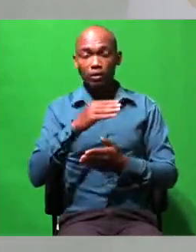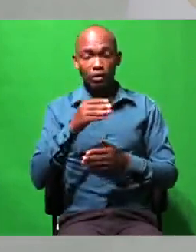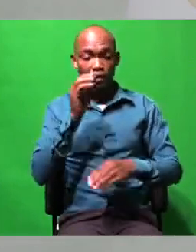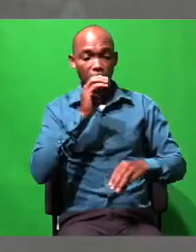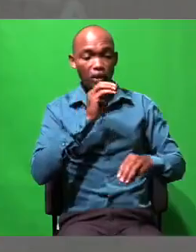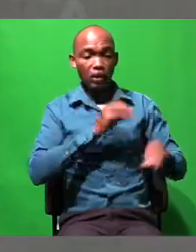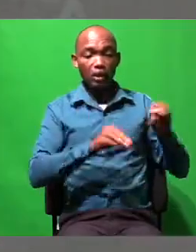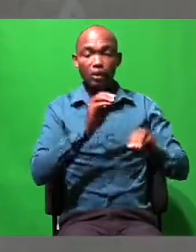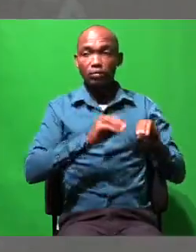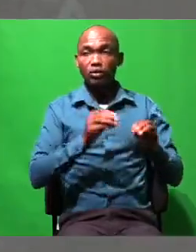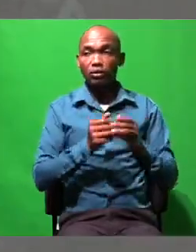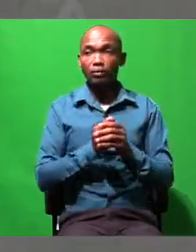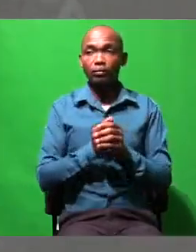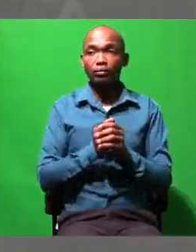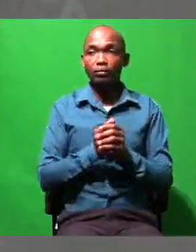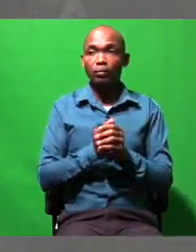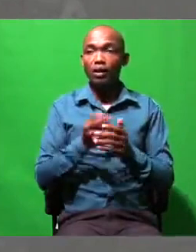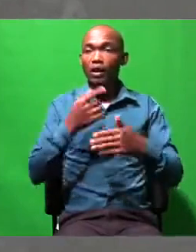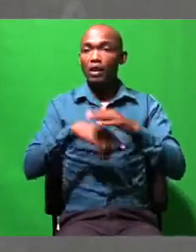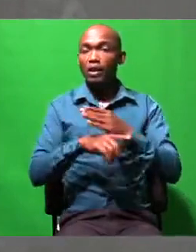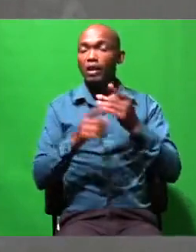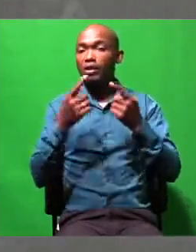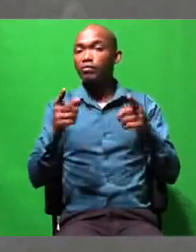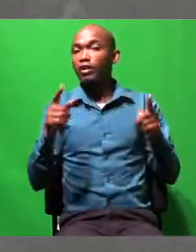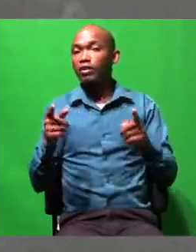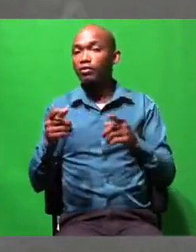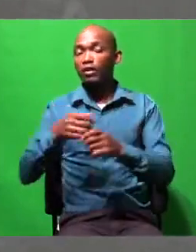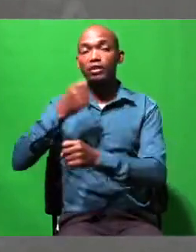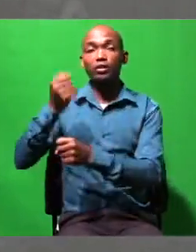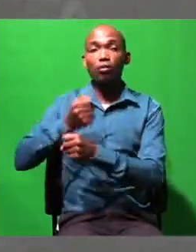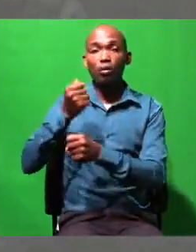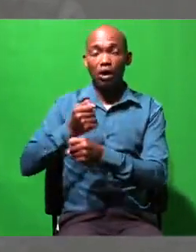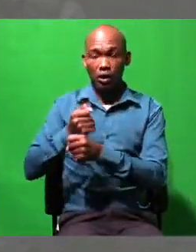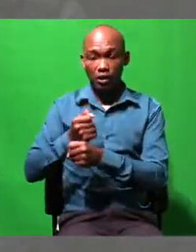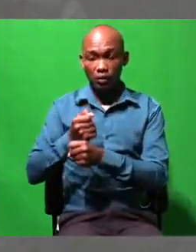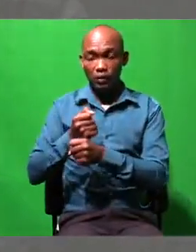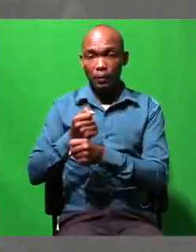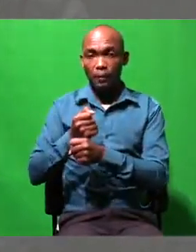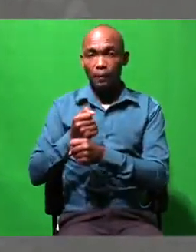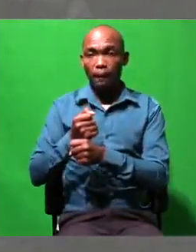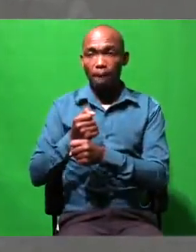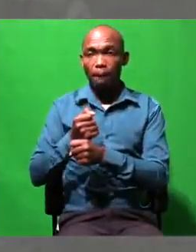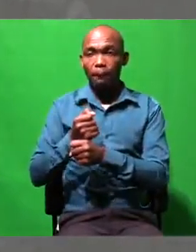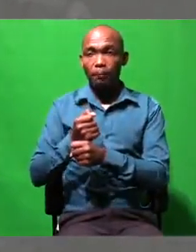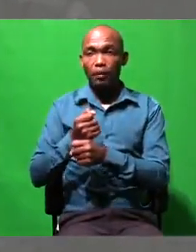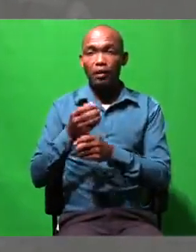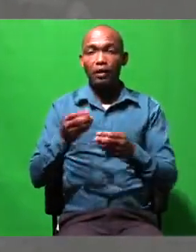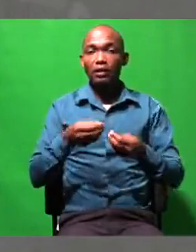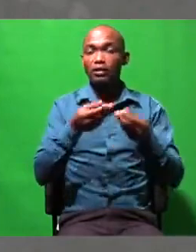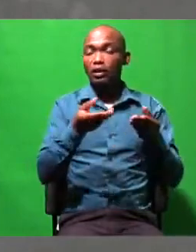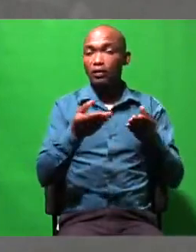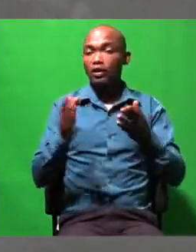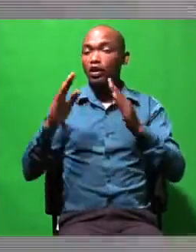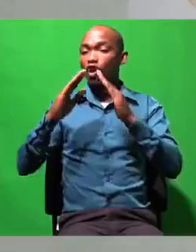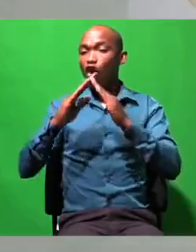important chemistry is from the different fields. And as a